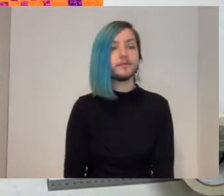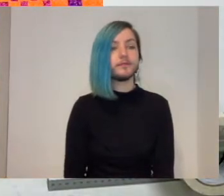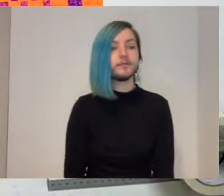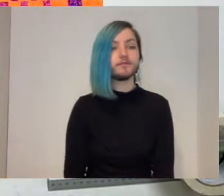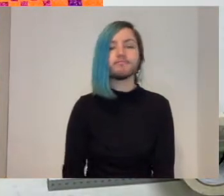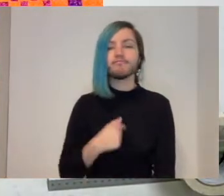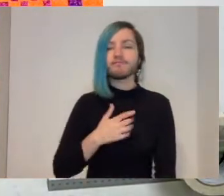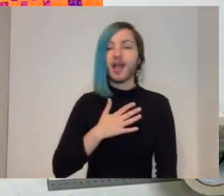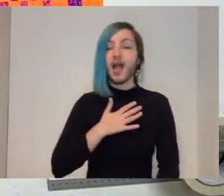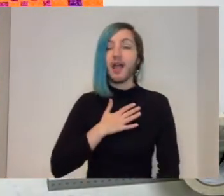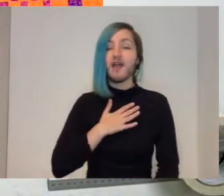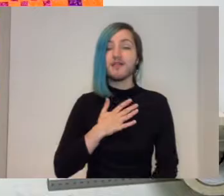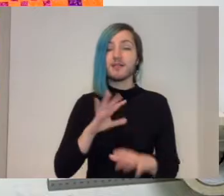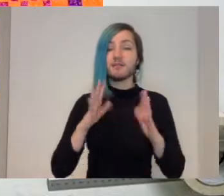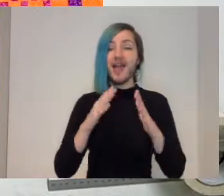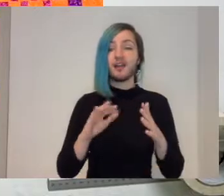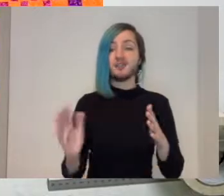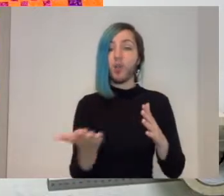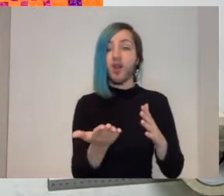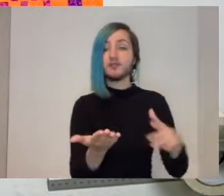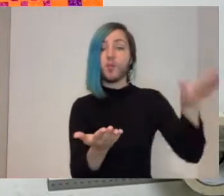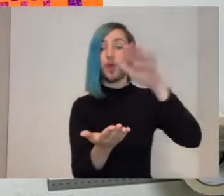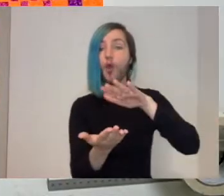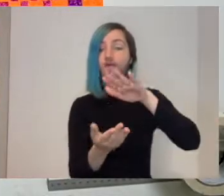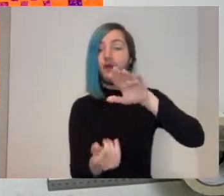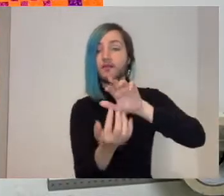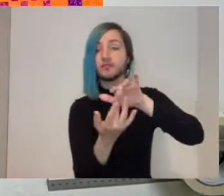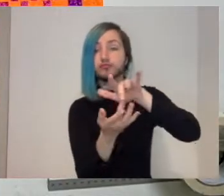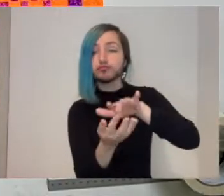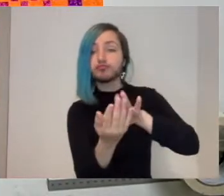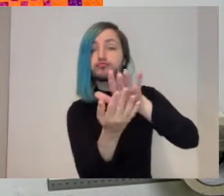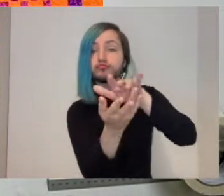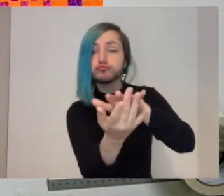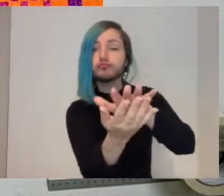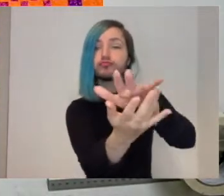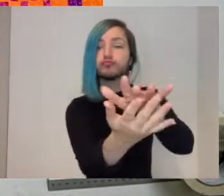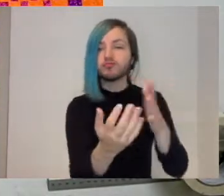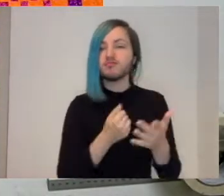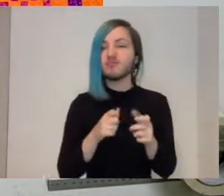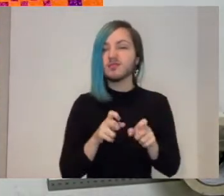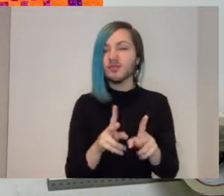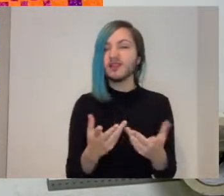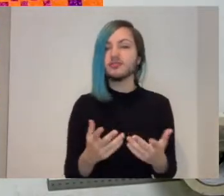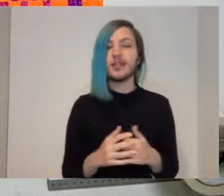I like to have one hand underneath and one hand on top when I'm doing it, and I kind of use my finger to push it along.